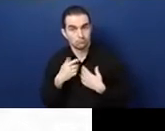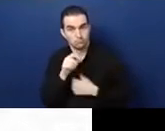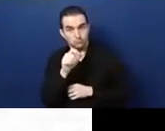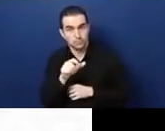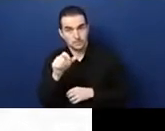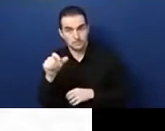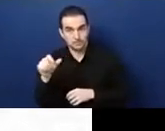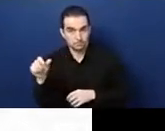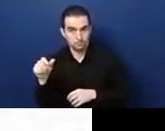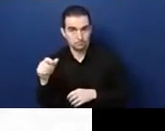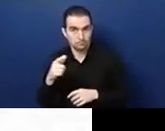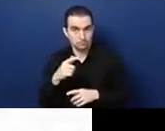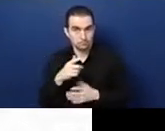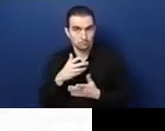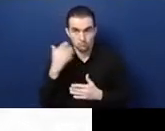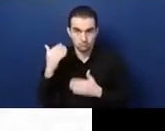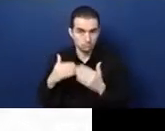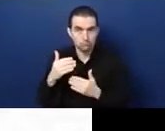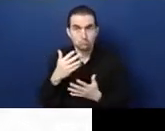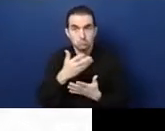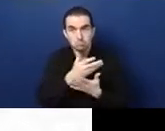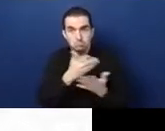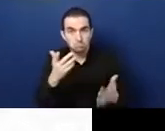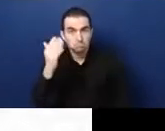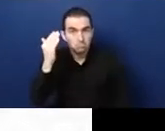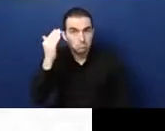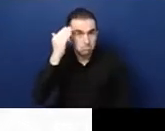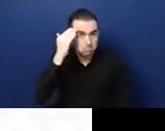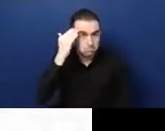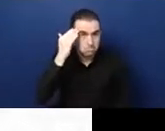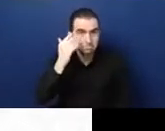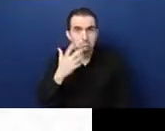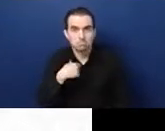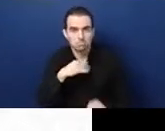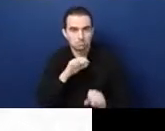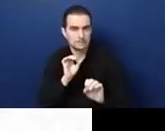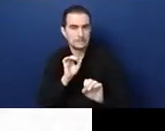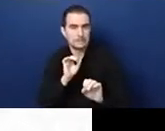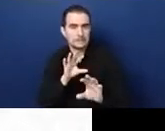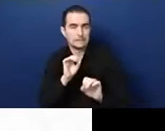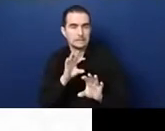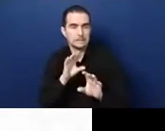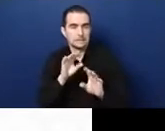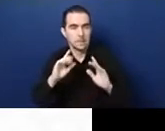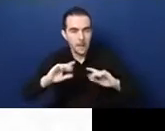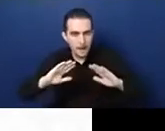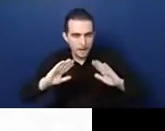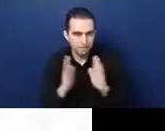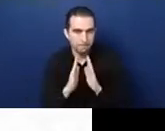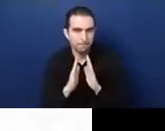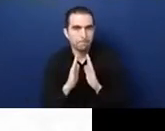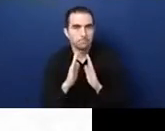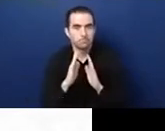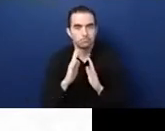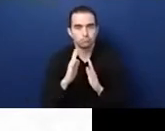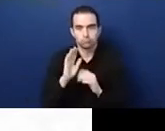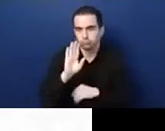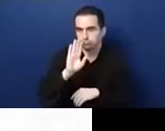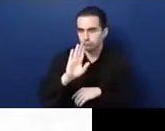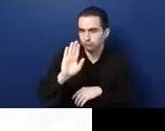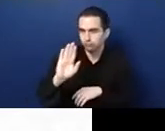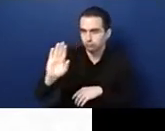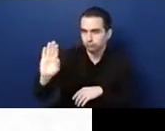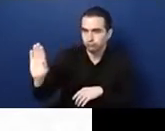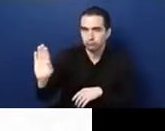brief and short bio of our erudite and esteemed panelists.